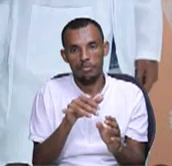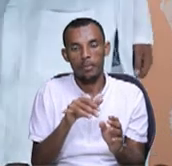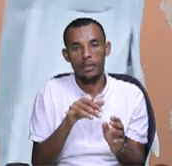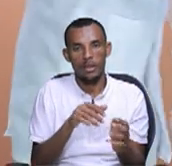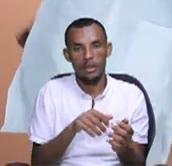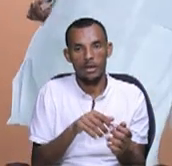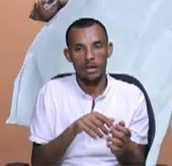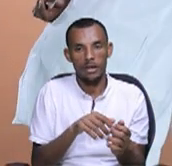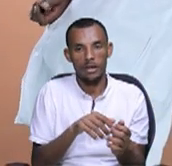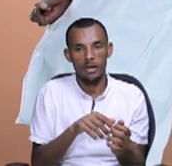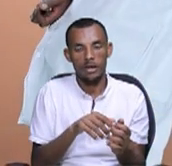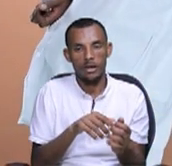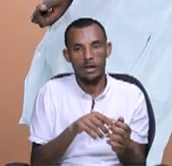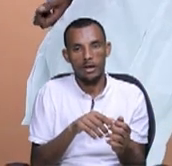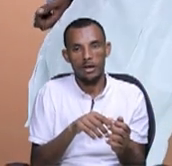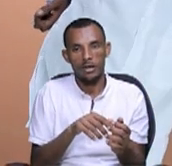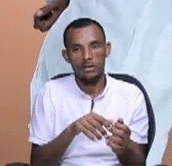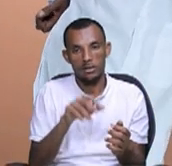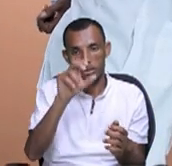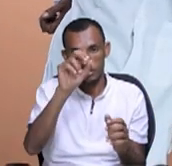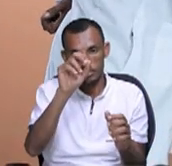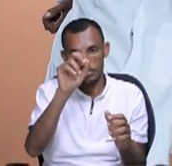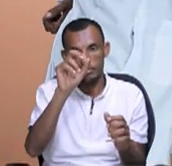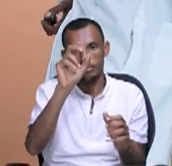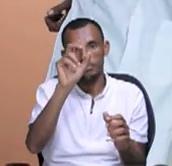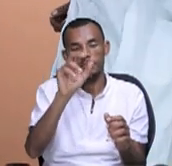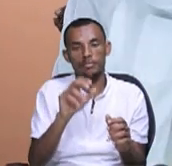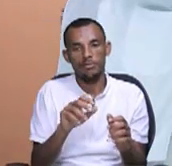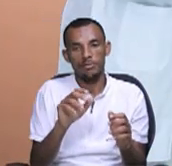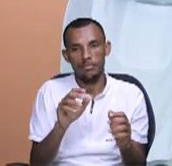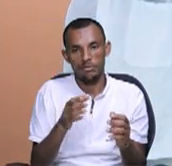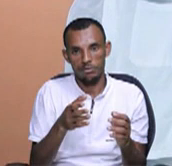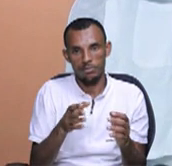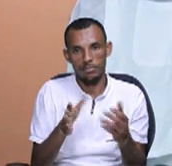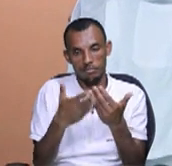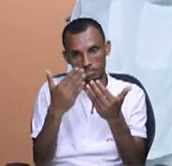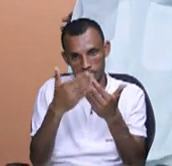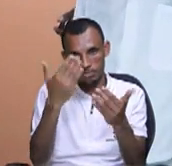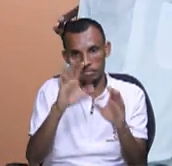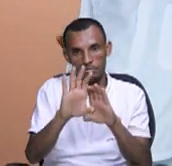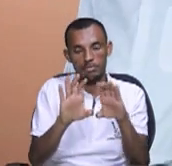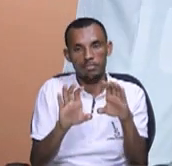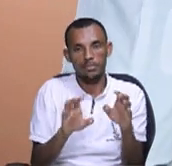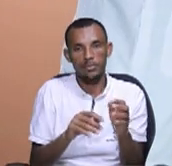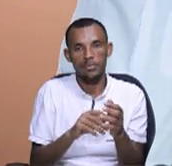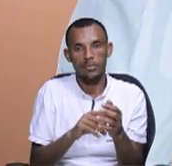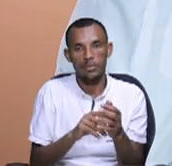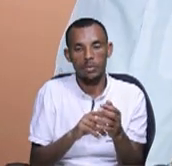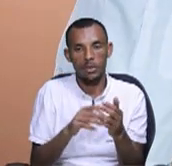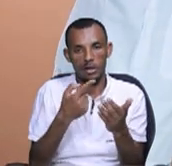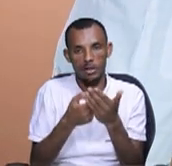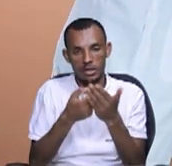means the same as, here, let me simplify this term. There is a loss term